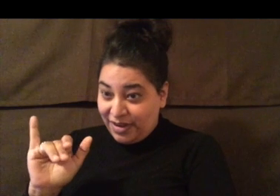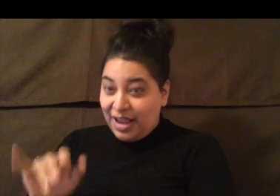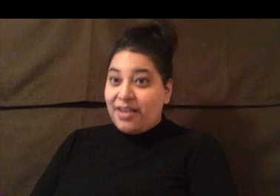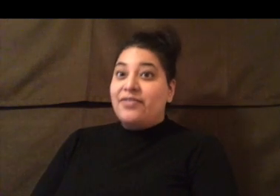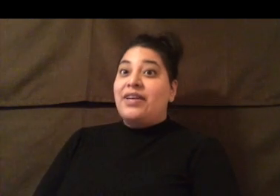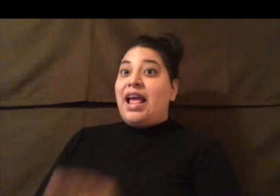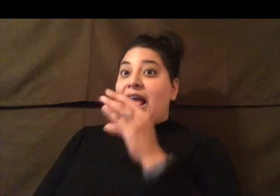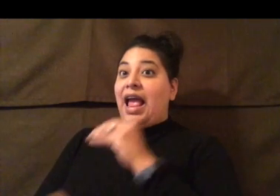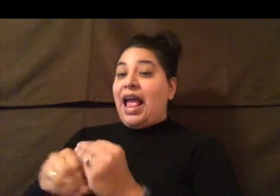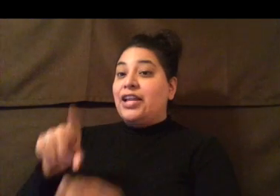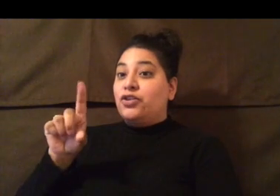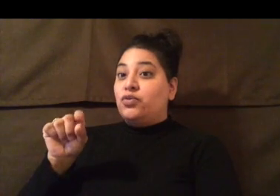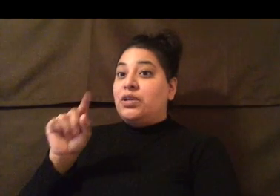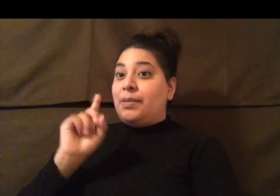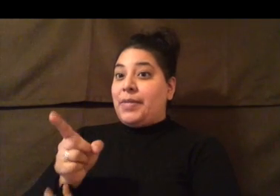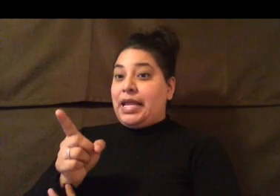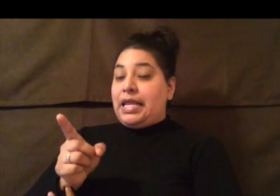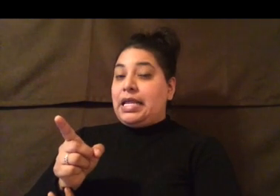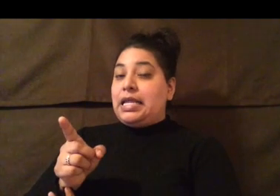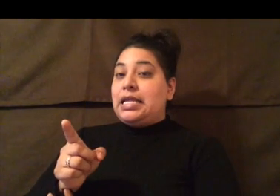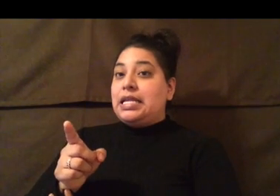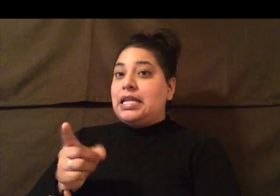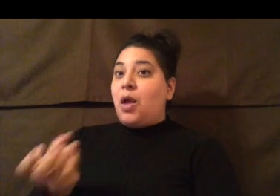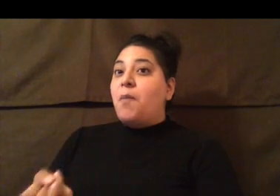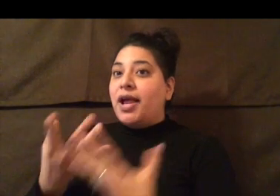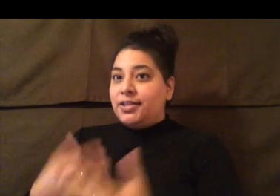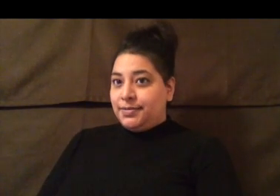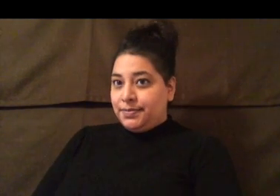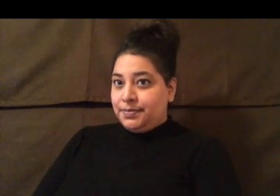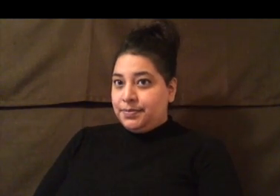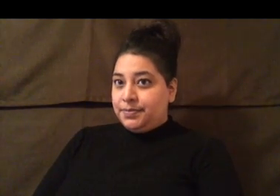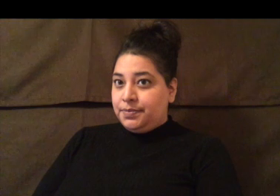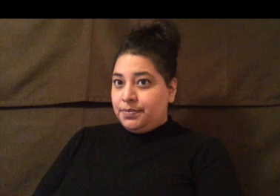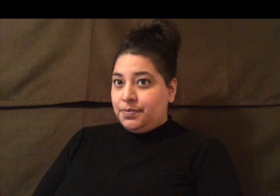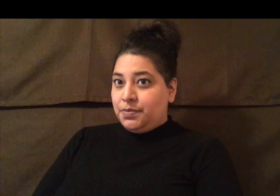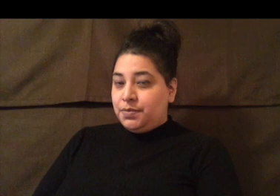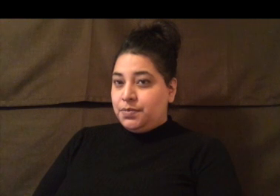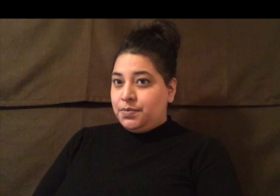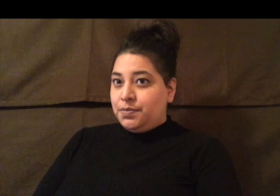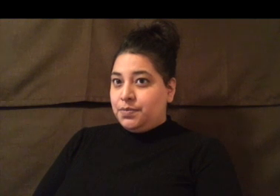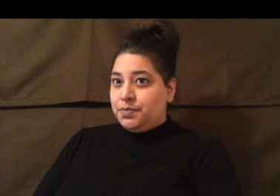12:25, and 25 plus 20 minutes. Let's do it over here.